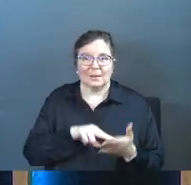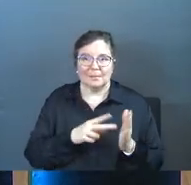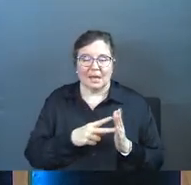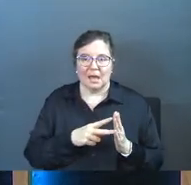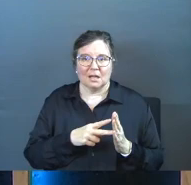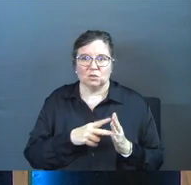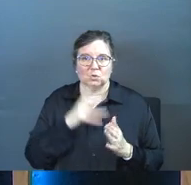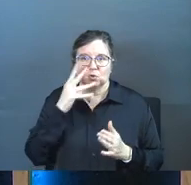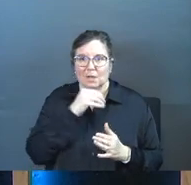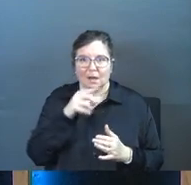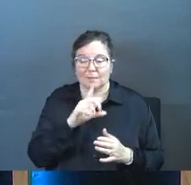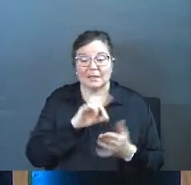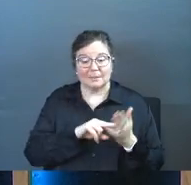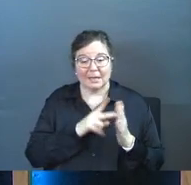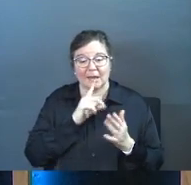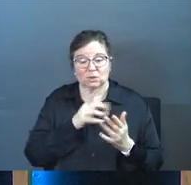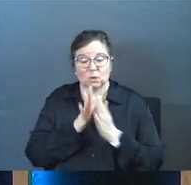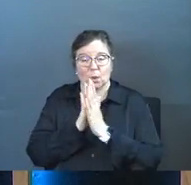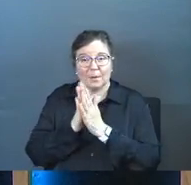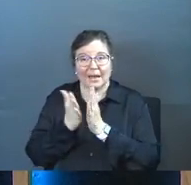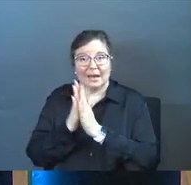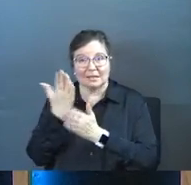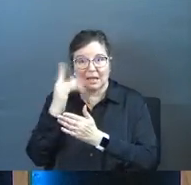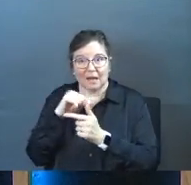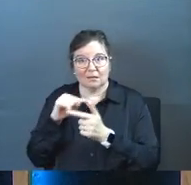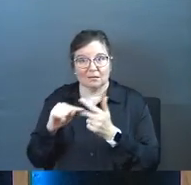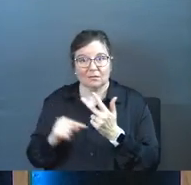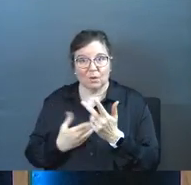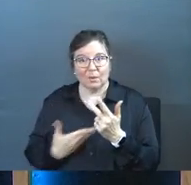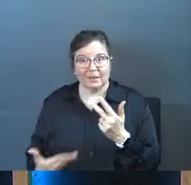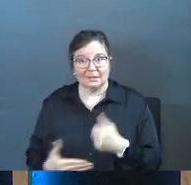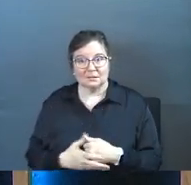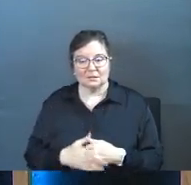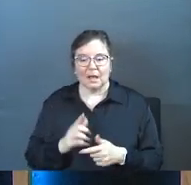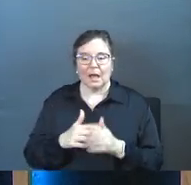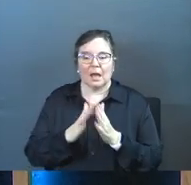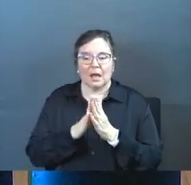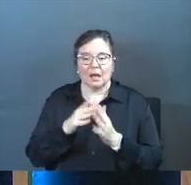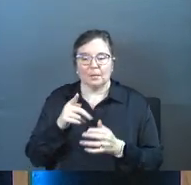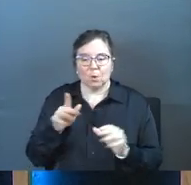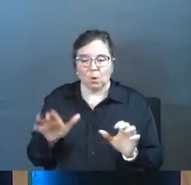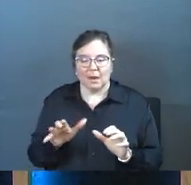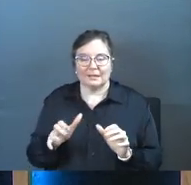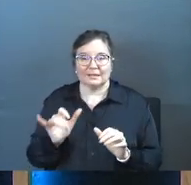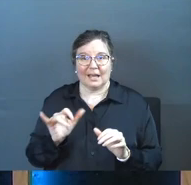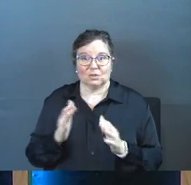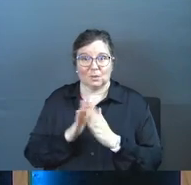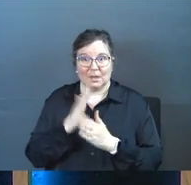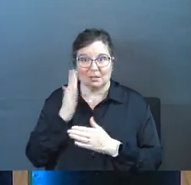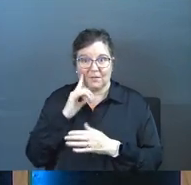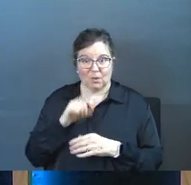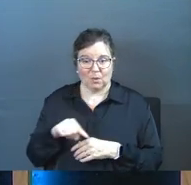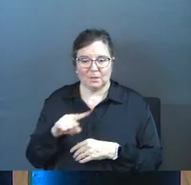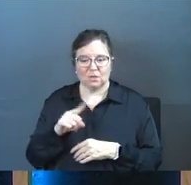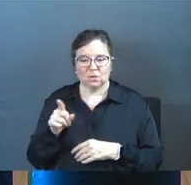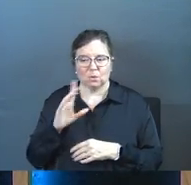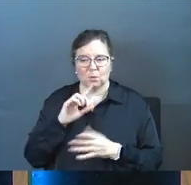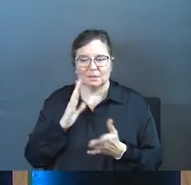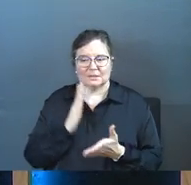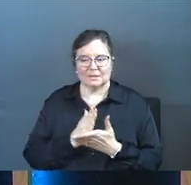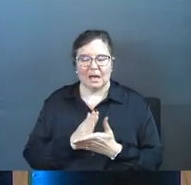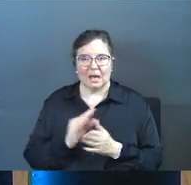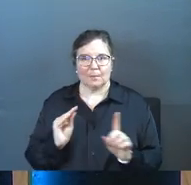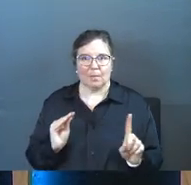just shut you up. He means actually go pray and ask God for those things. And proactively, as you ask God for those things, you're going to